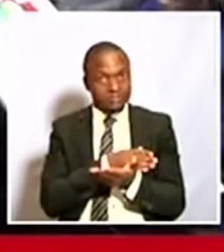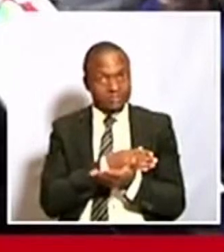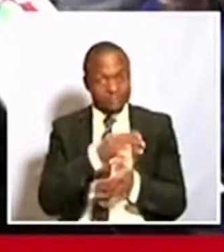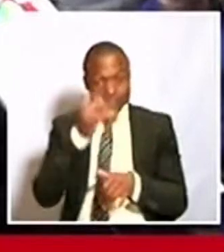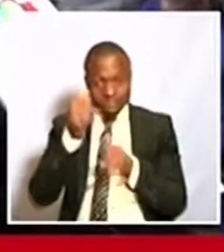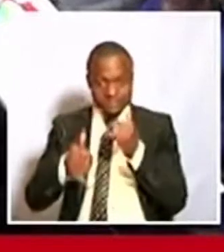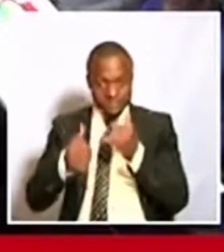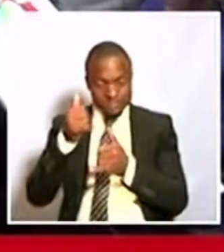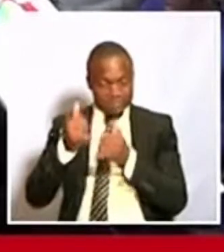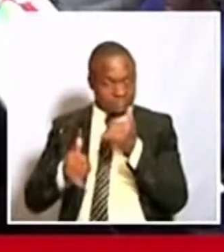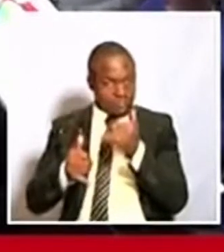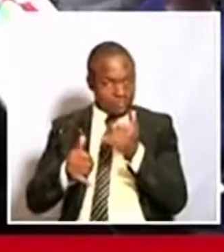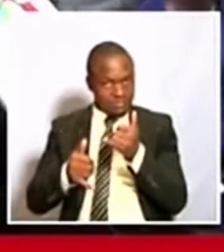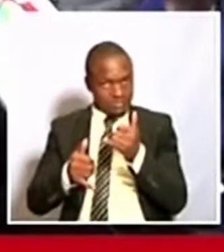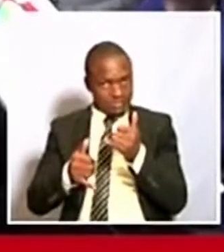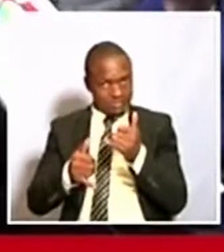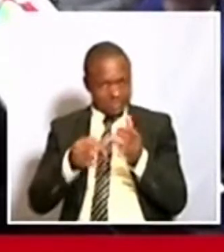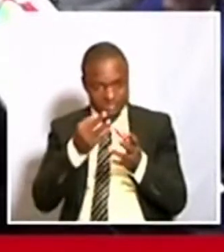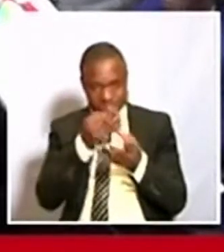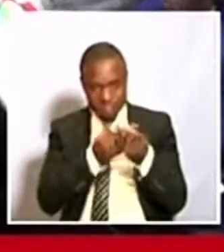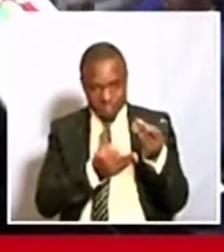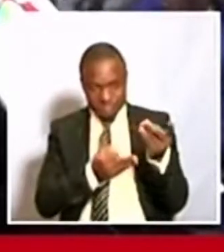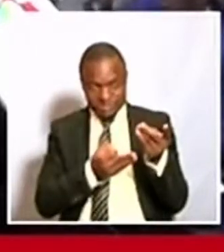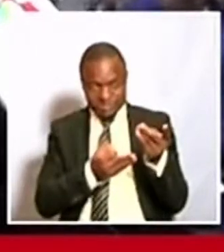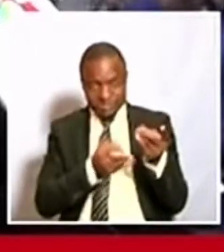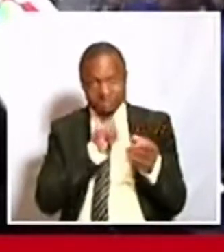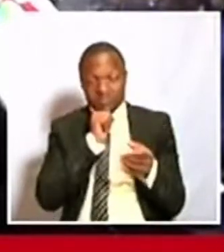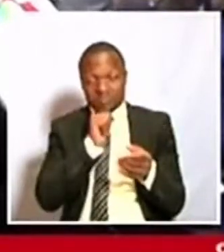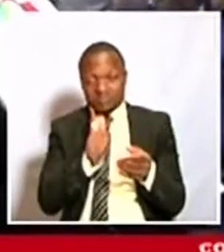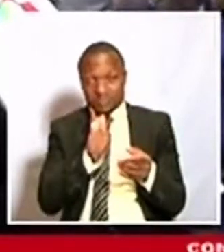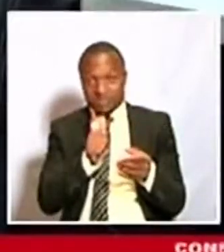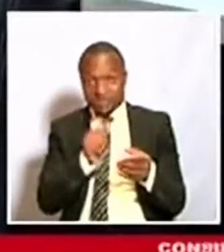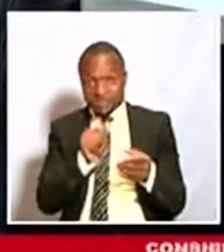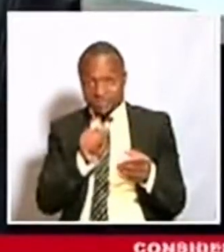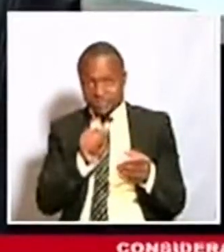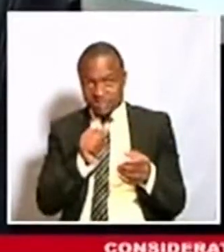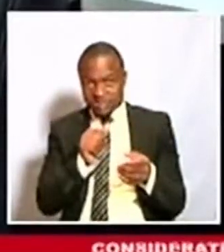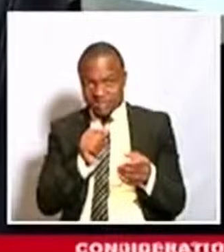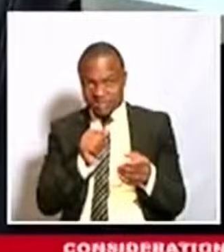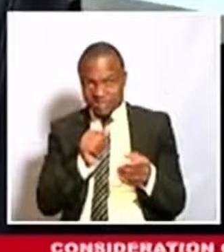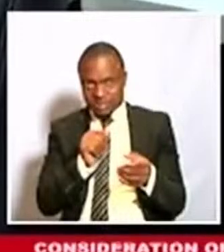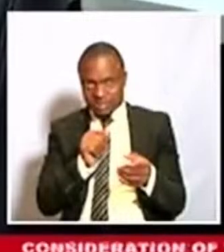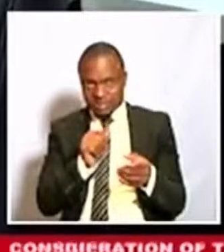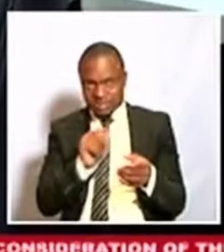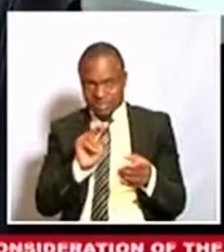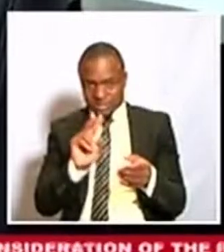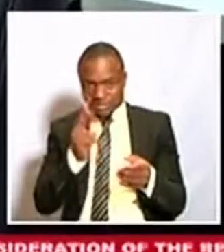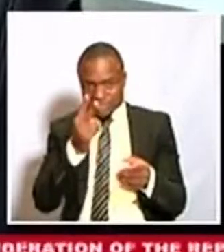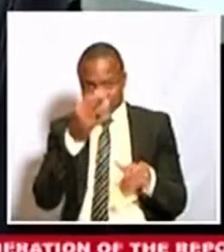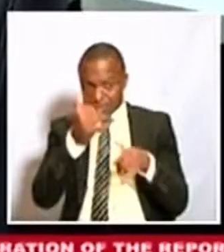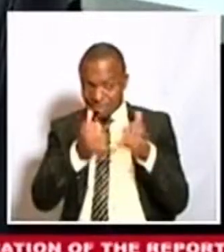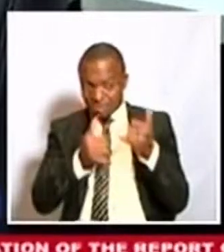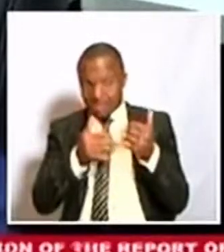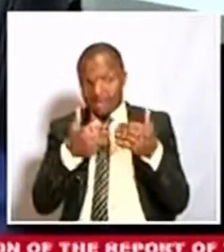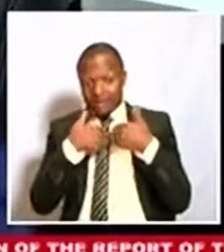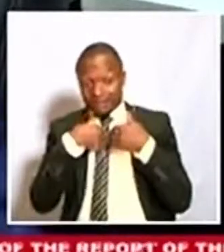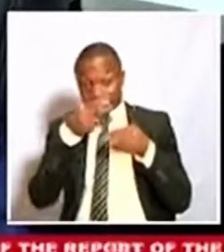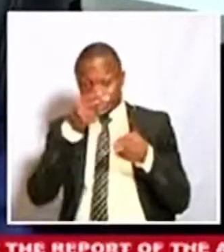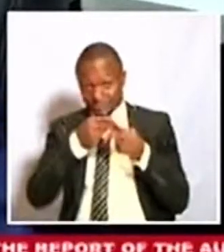last form, not the last, second from last, I think, which has these names.